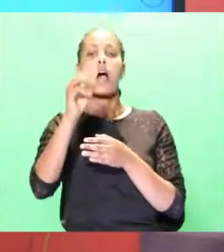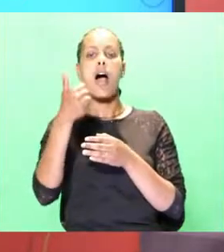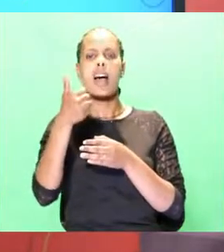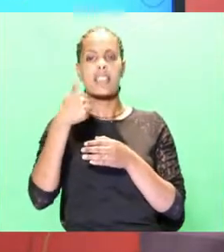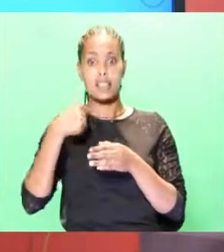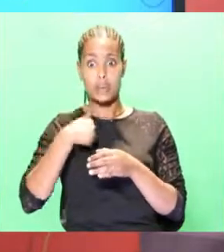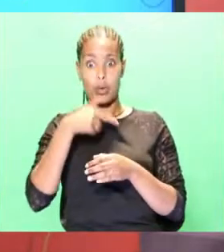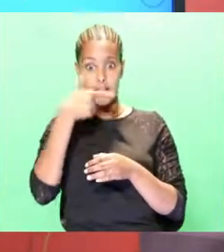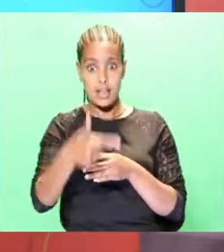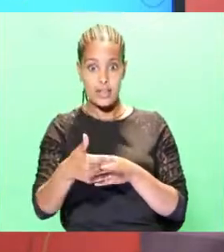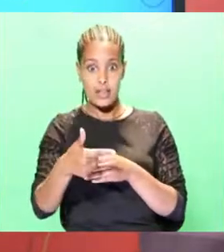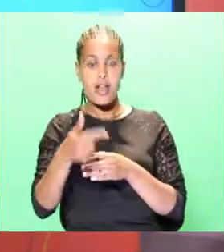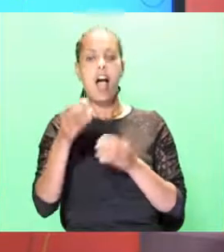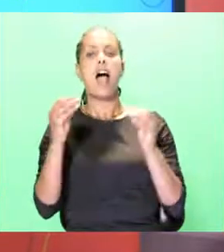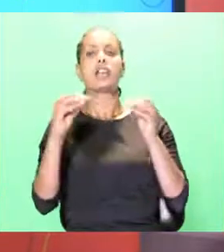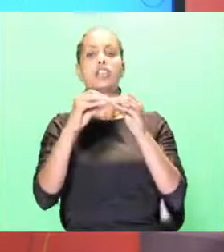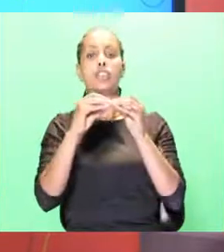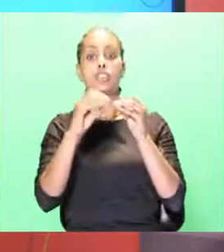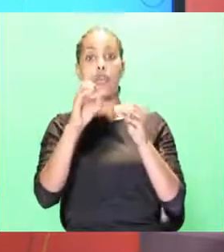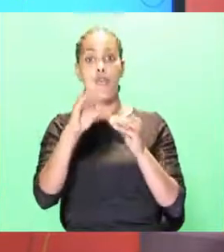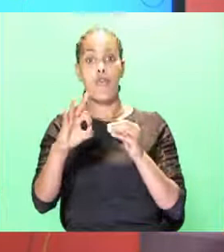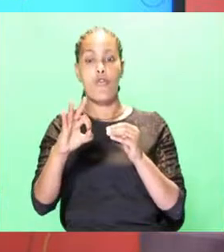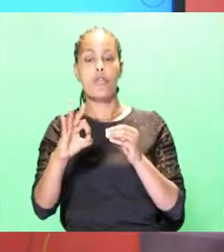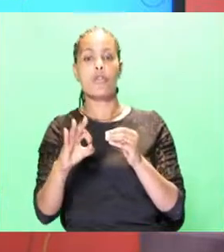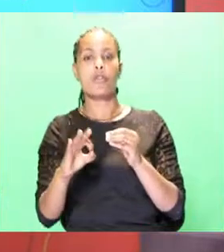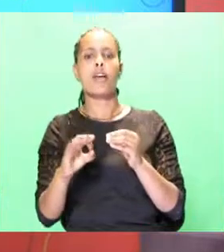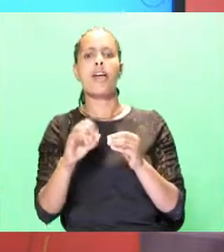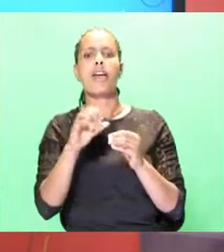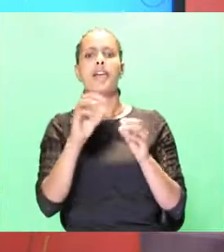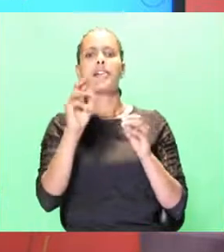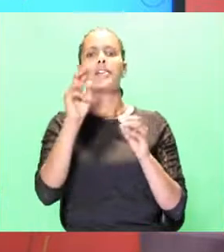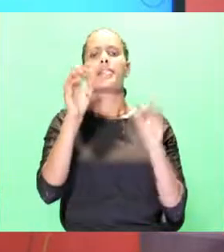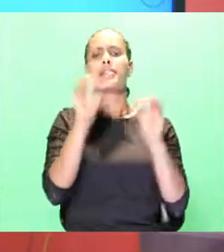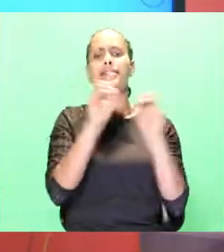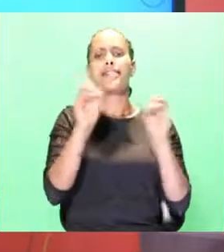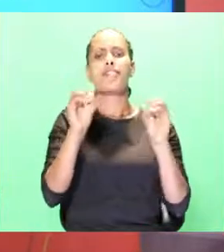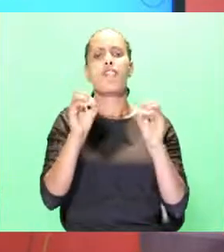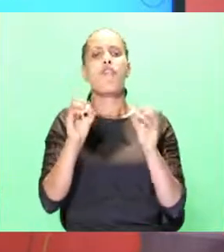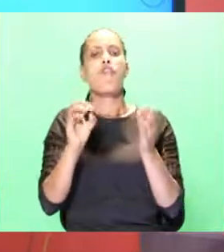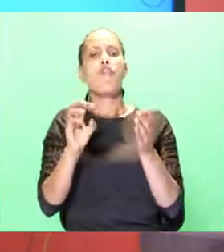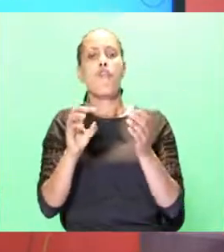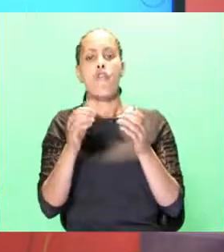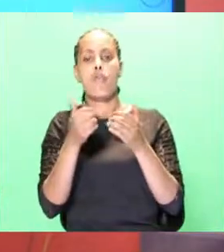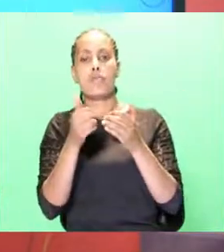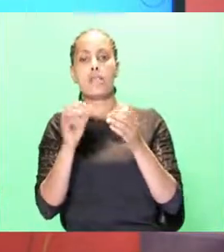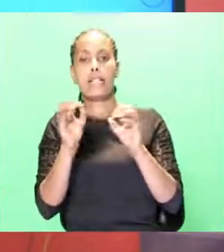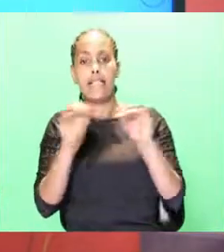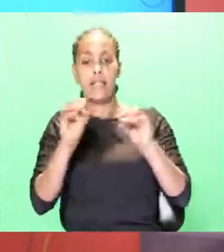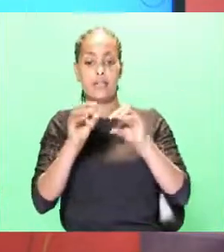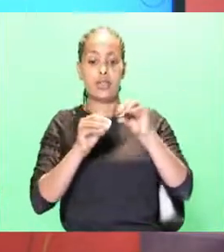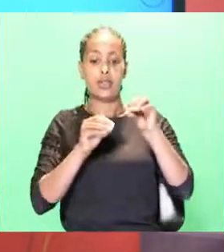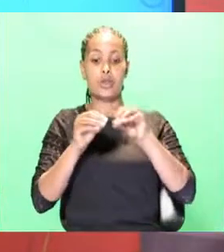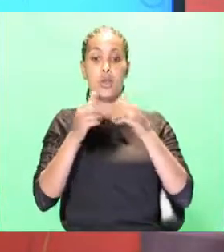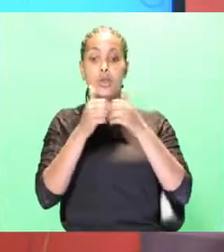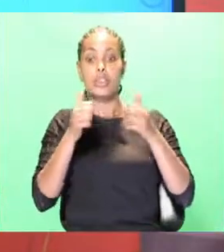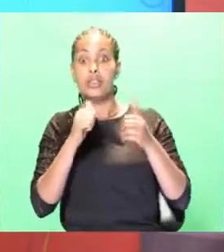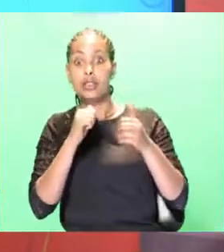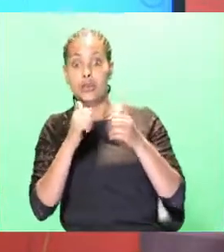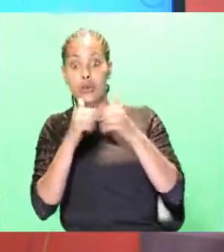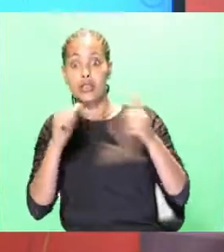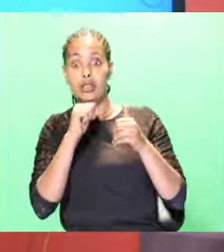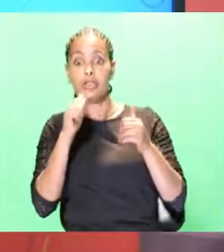said, addition of a non-volatile or non-dissociating